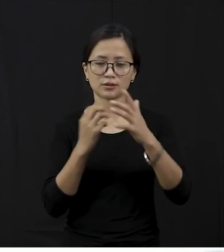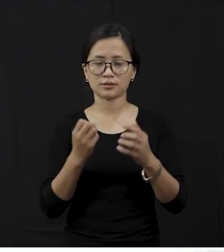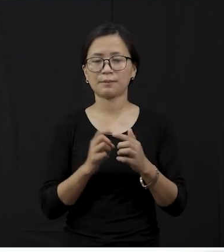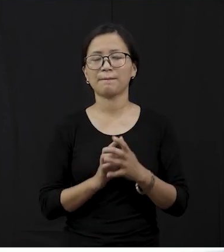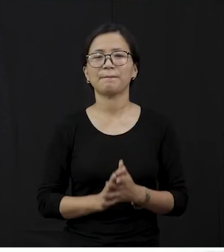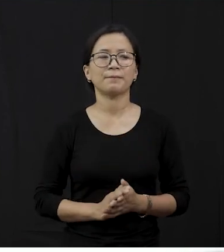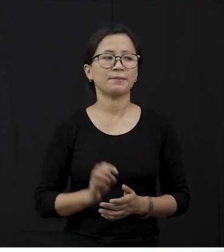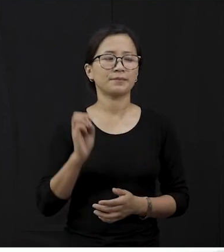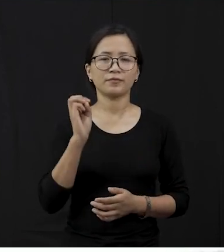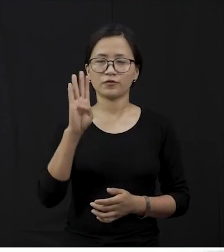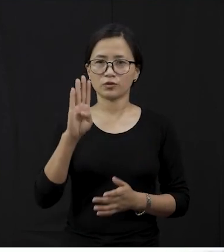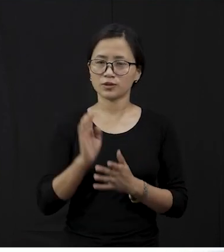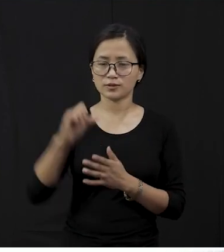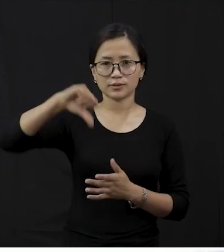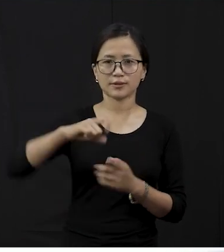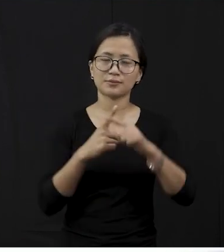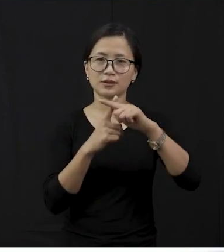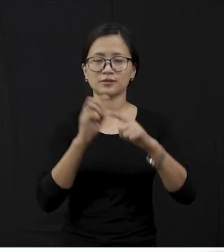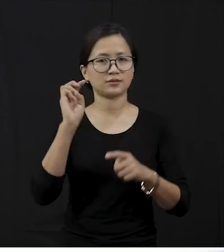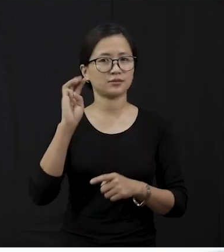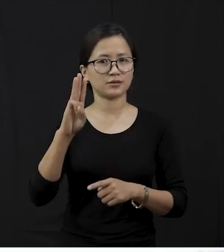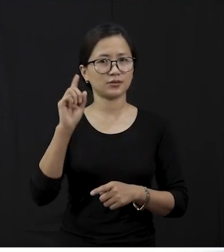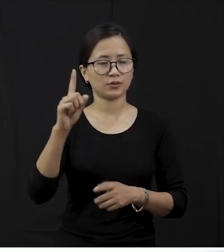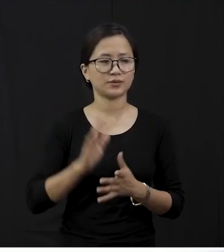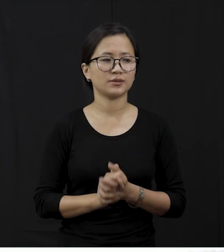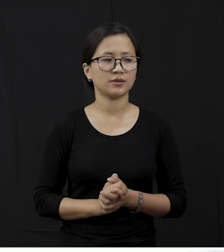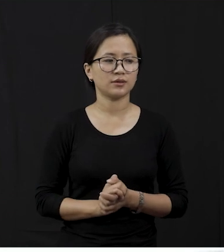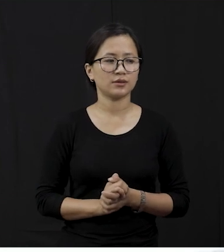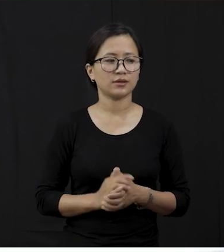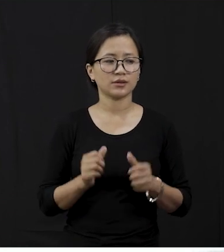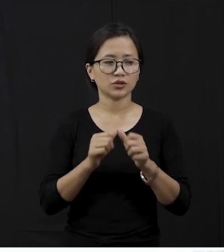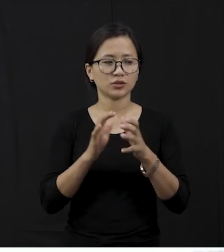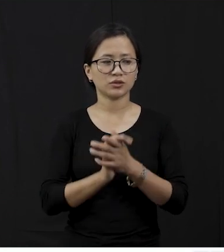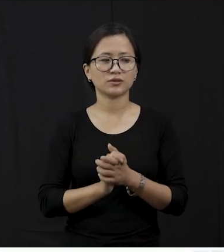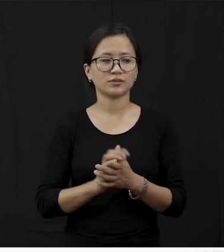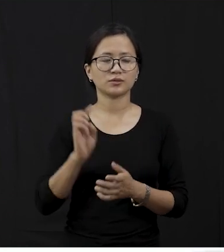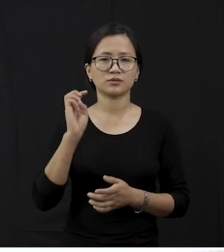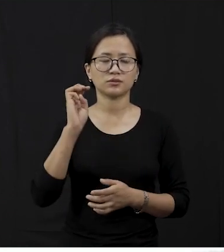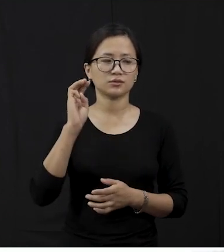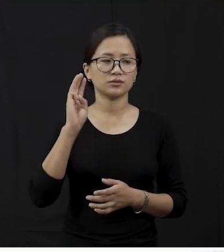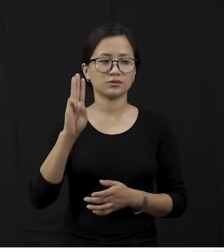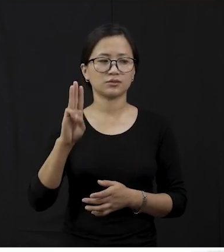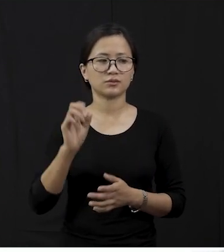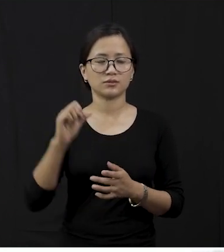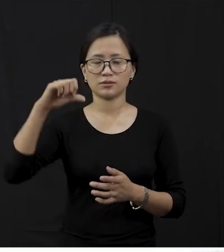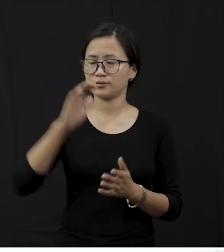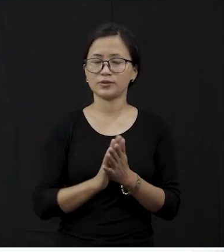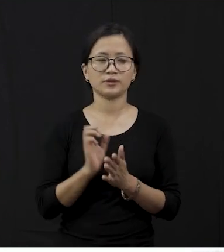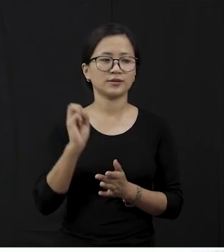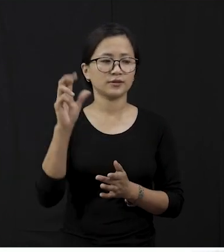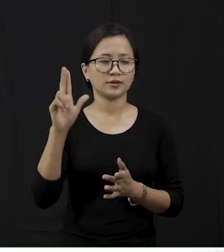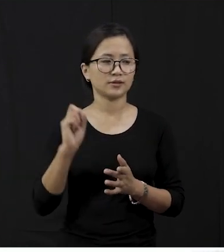49 plus 31. Here the estimated sum is equal to 80 and the actual sum is equal to